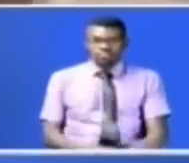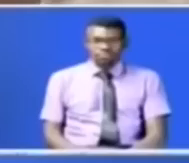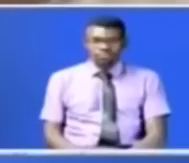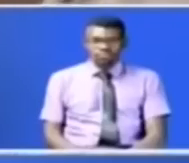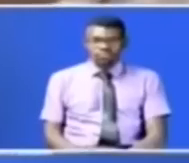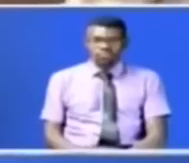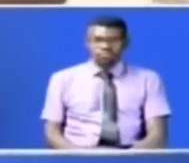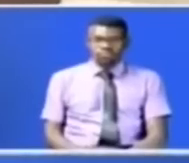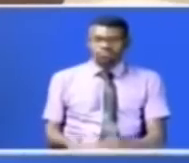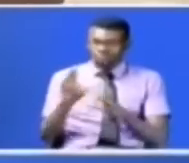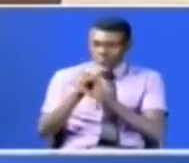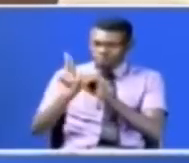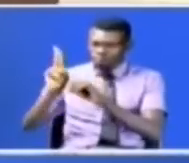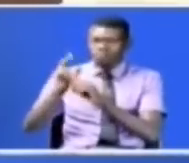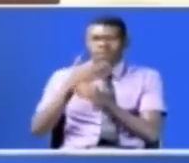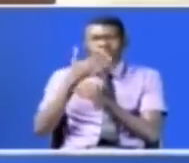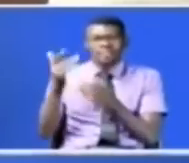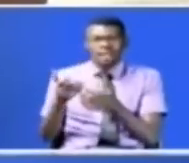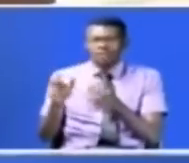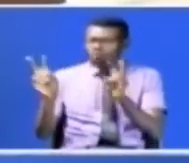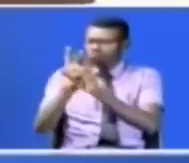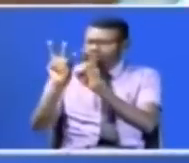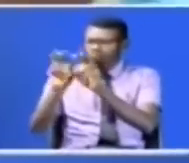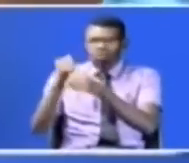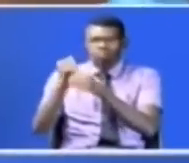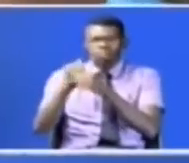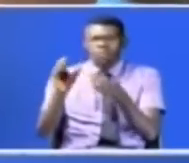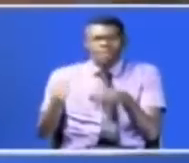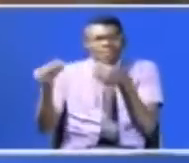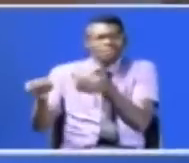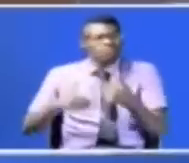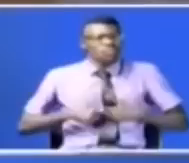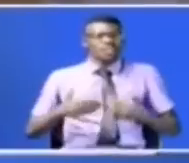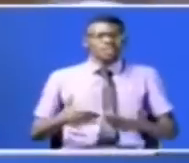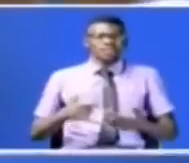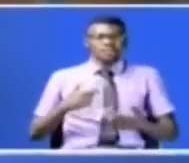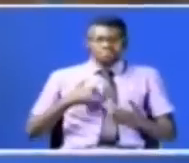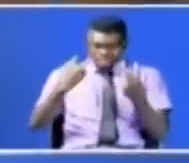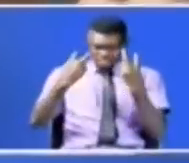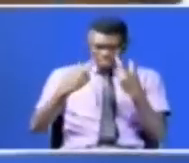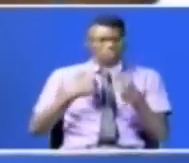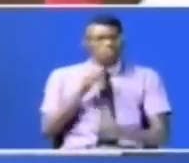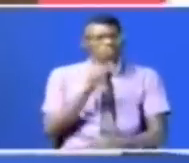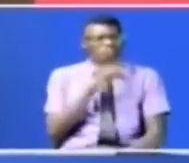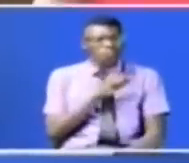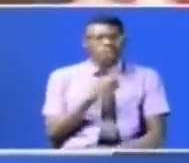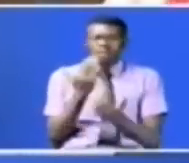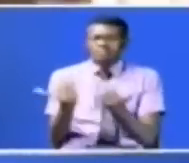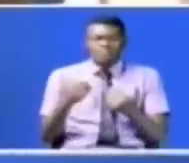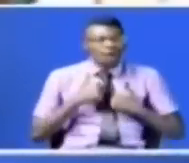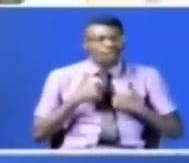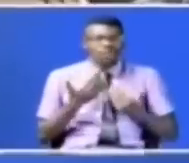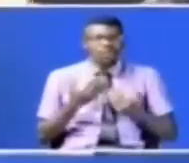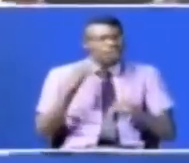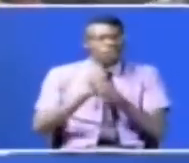Uhuru atavutie vijana kama yeye kasi. Unajua sasa nini ukiniona mimi ni mama mzee na niko na watoto na